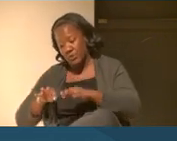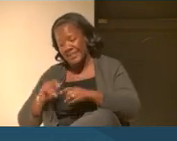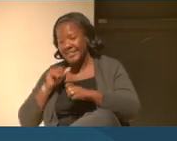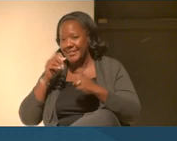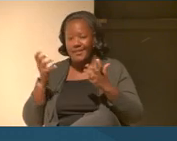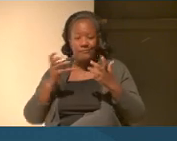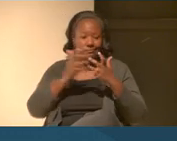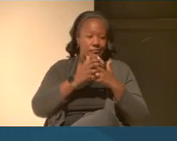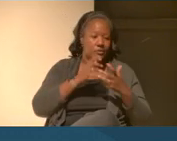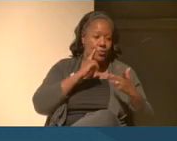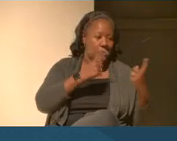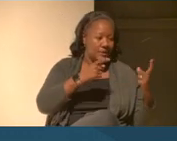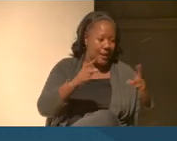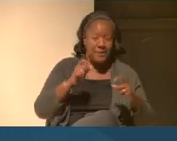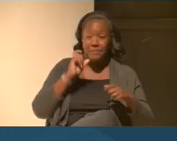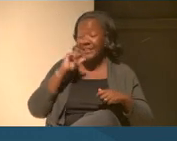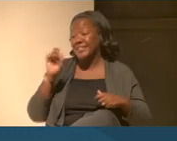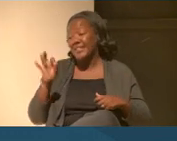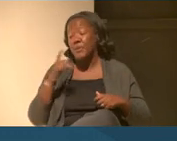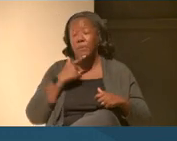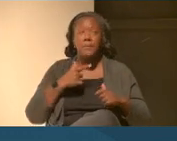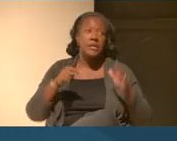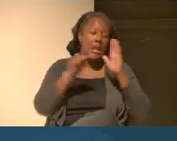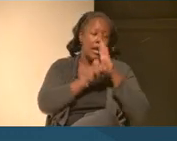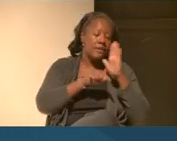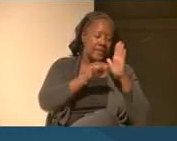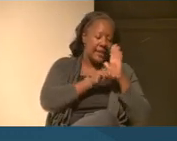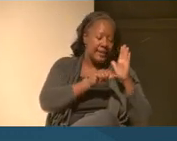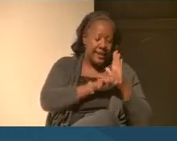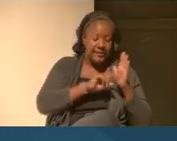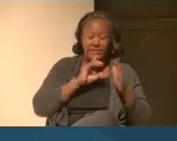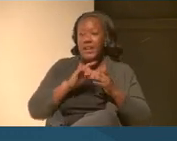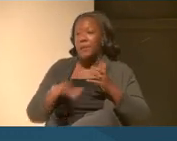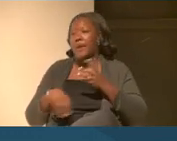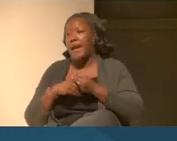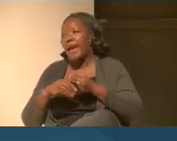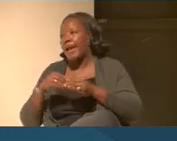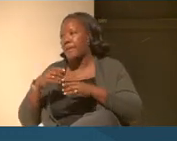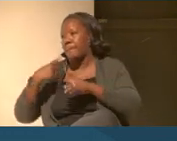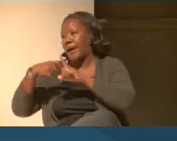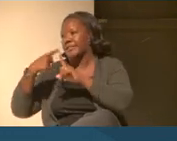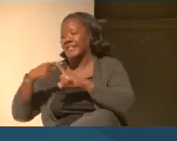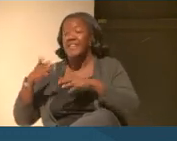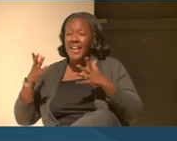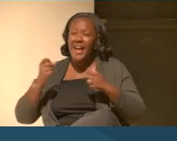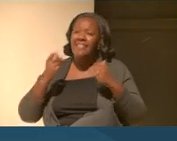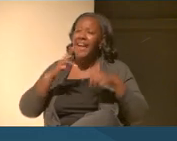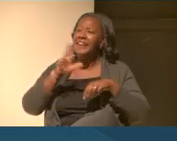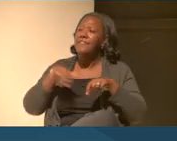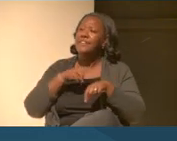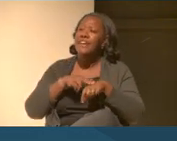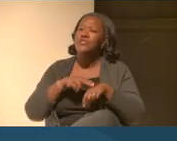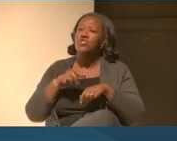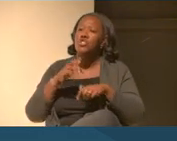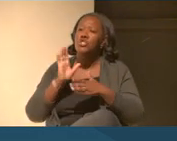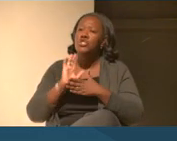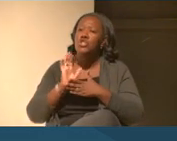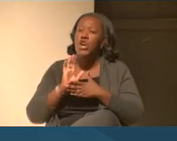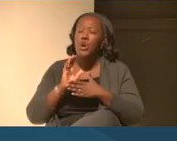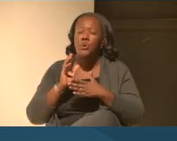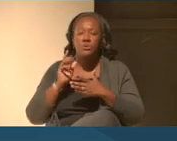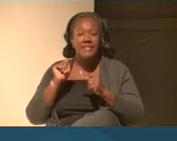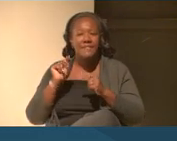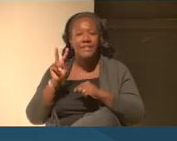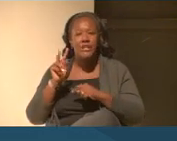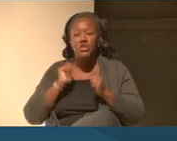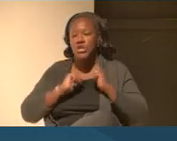if I did it that way, then it would all be bad news and I could tack a little bit of good news on the end. So that's sort of the way a lot of nature documentaries are. I find them very frustrating. There's all this horrible stuff